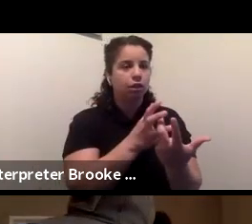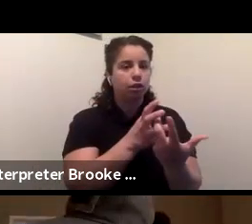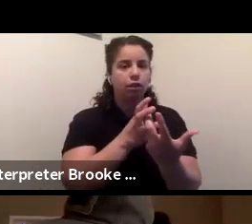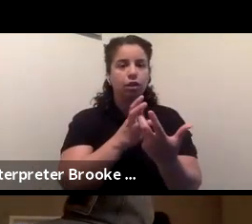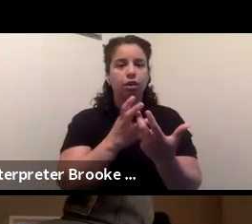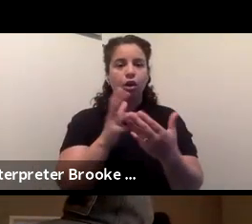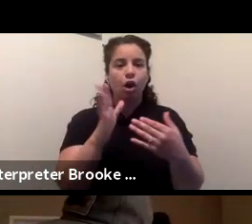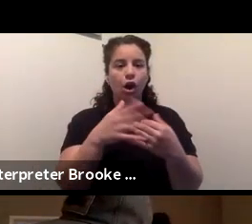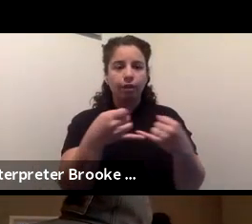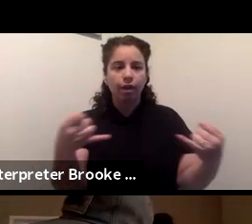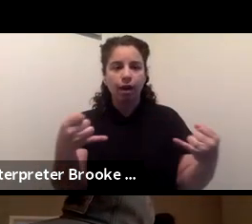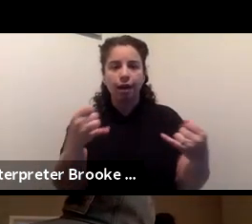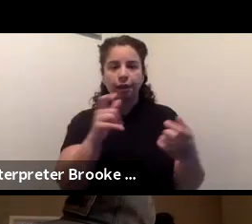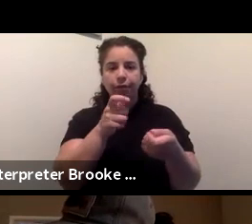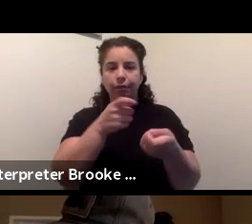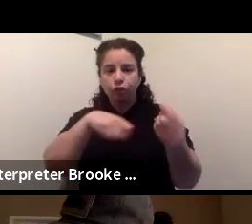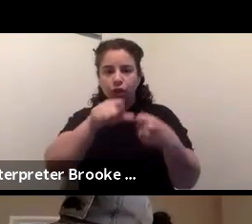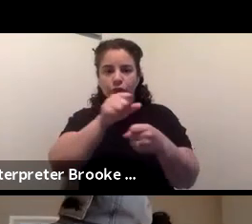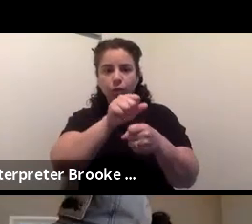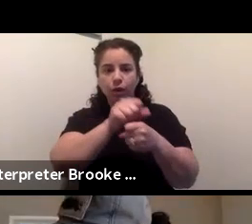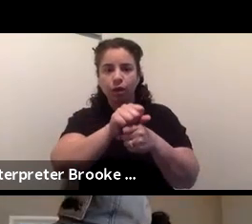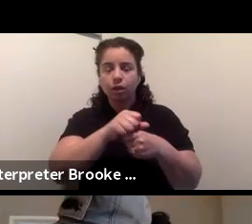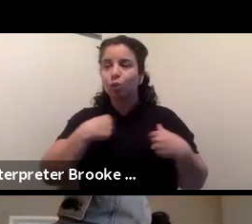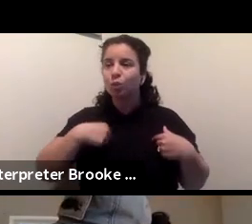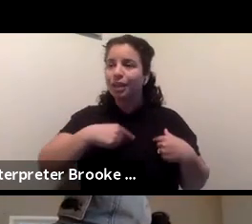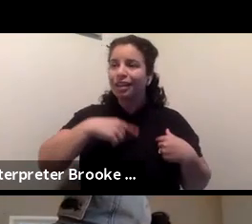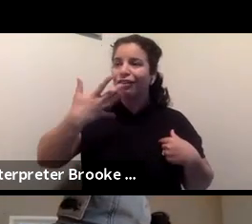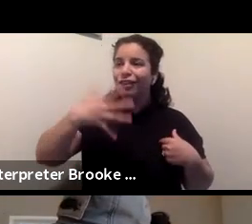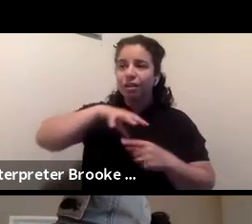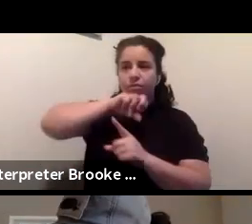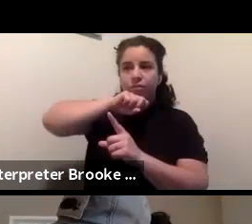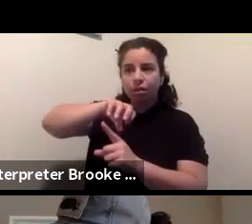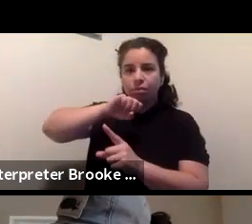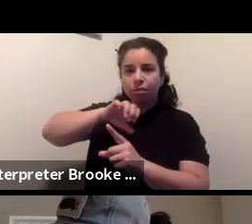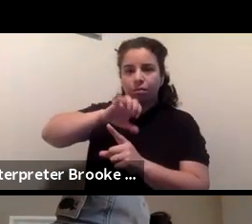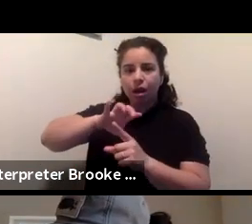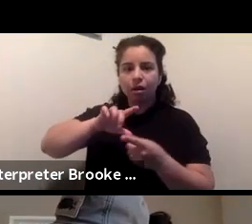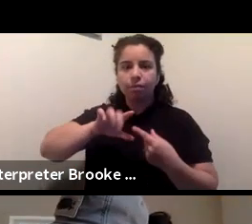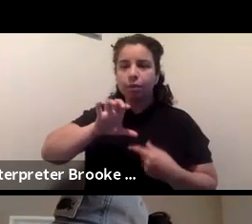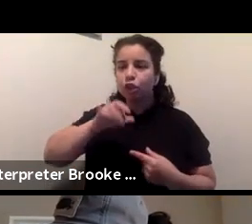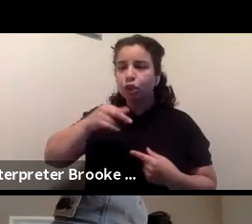modalities of work that are really informed by CripMad practice.